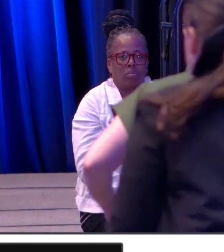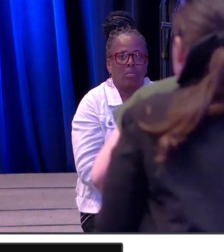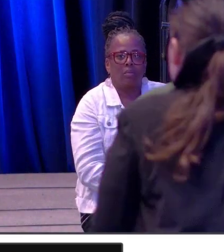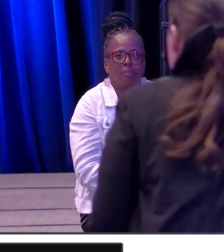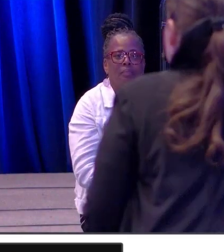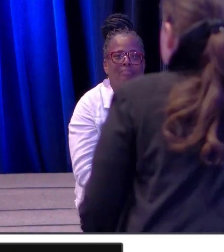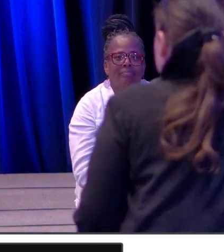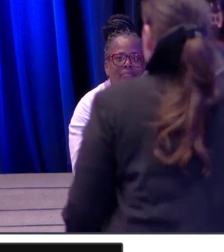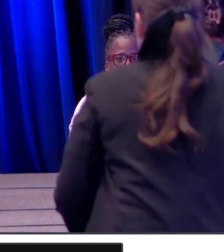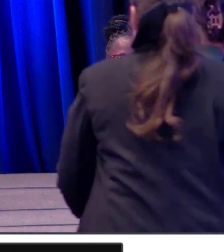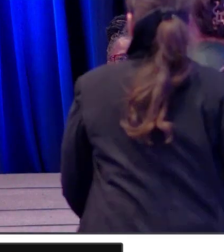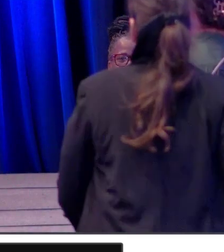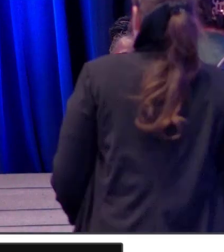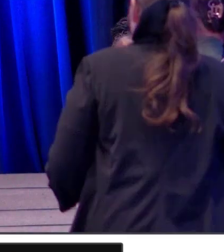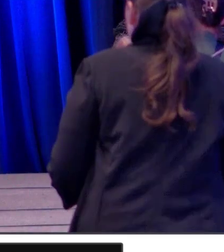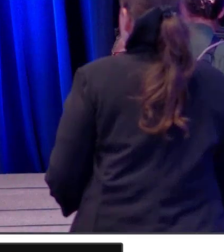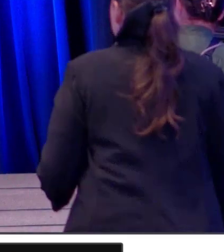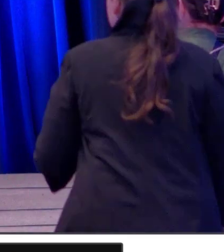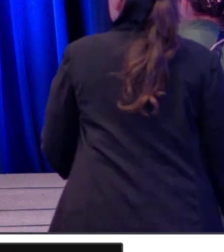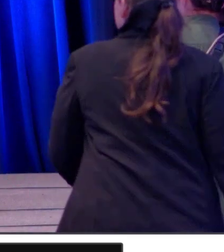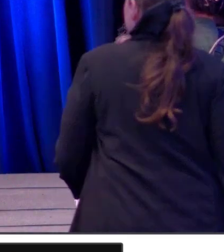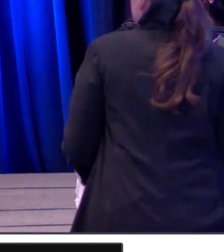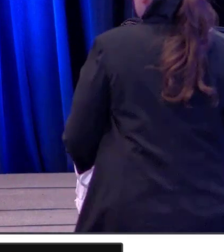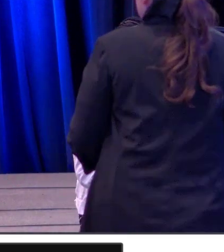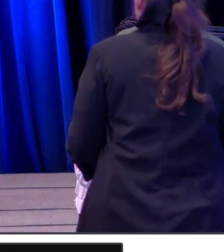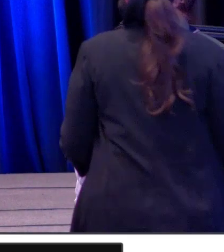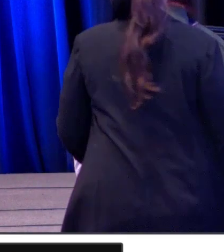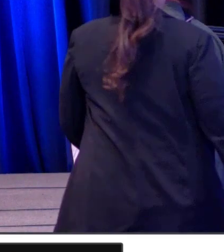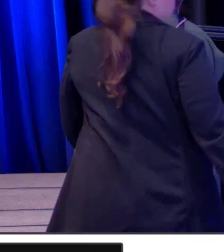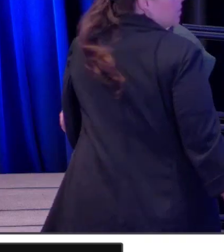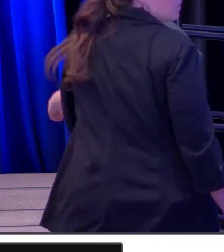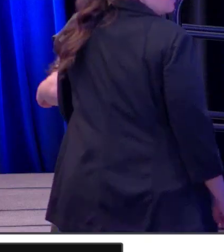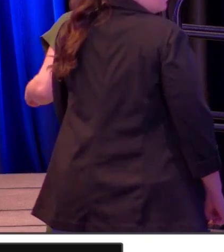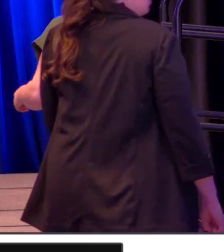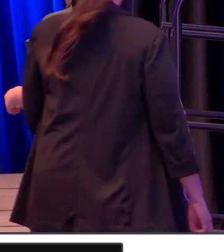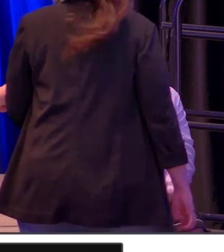Yep, 1 per person, so grab a whole stack. Yeah, you're welcome.